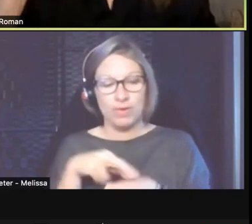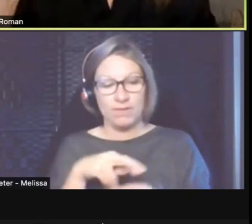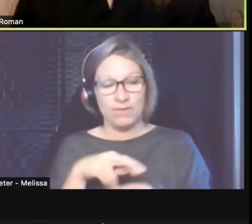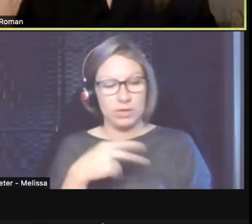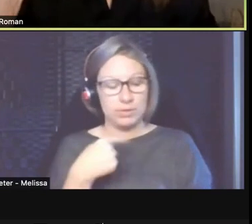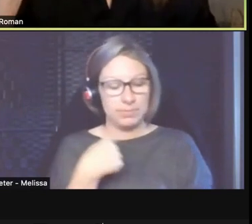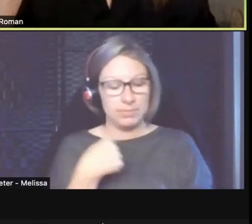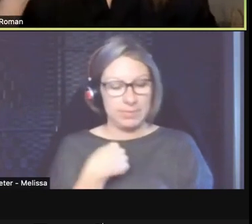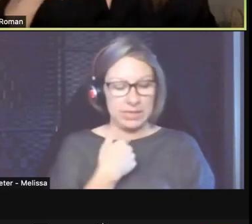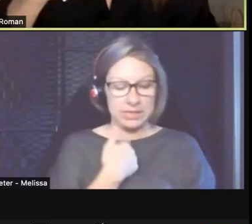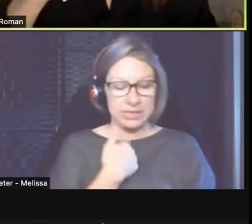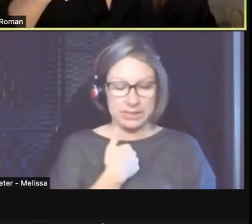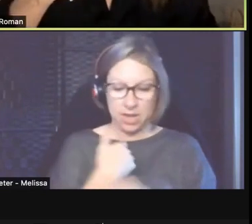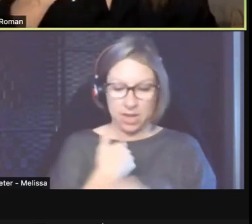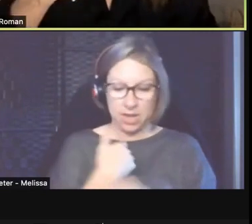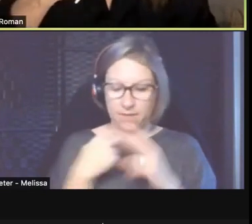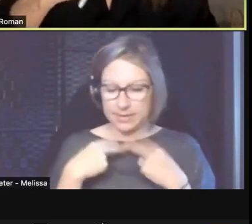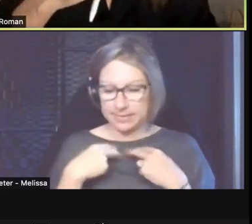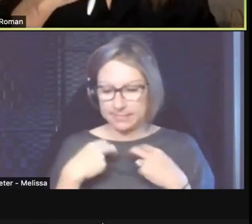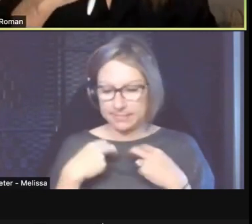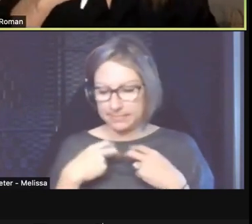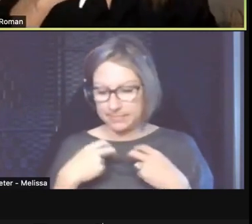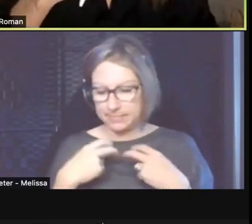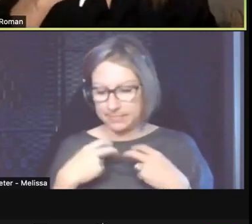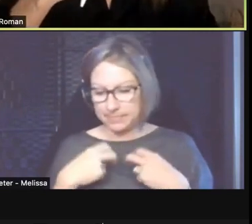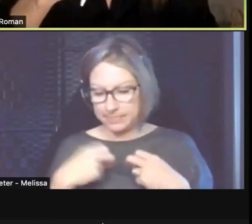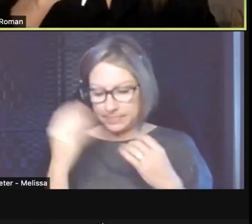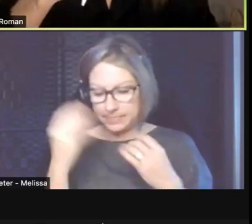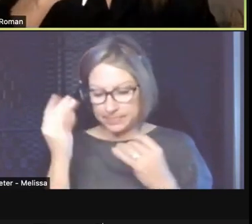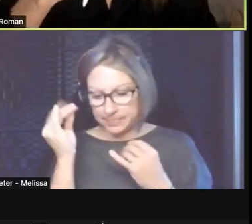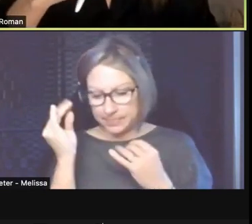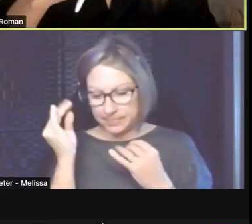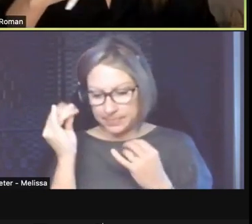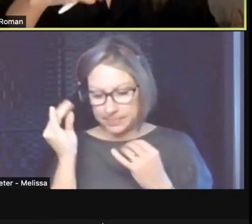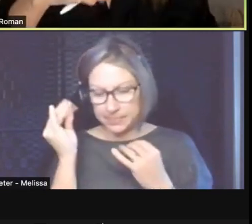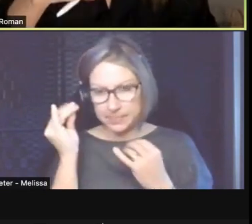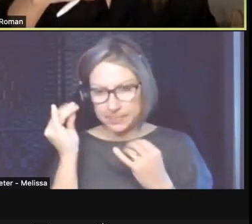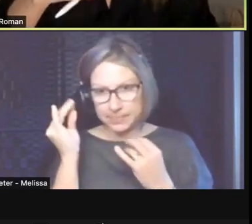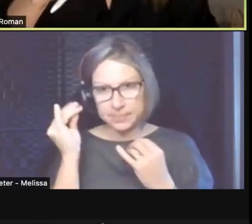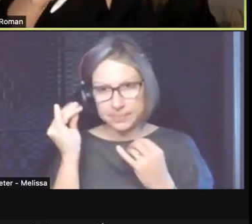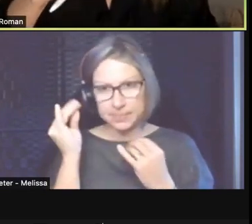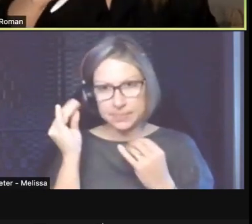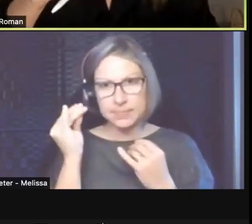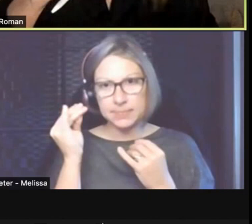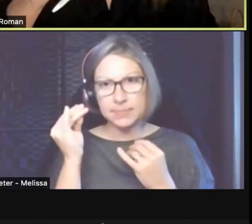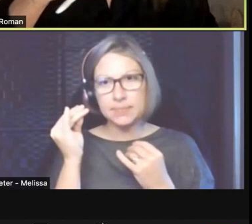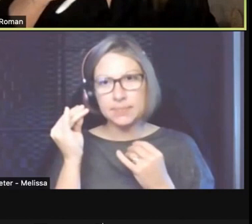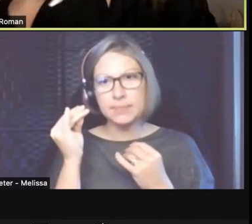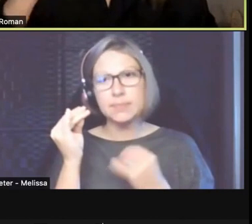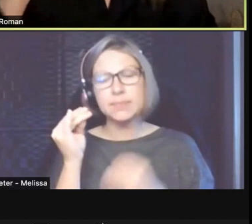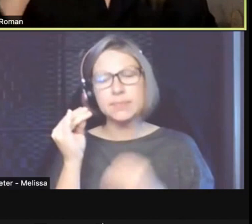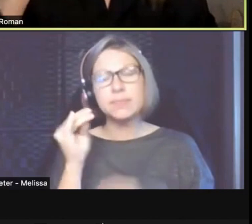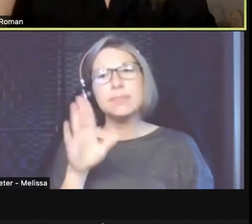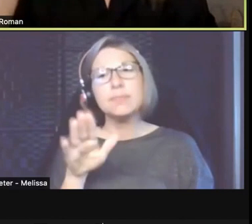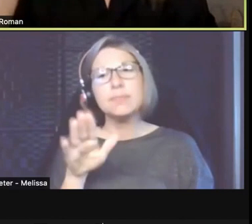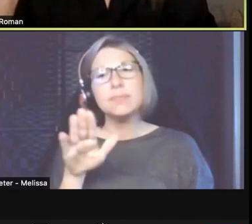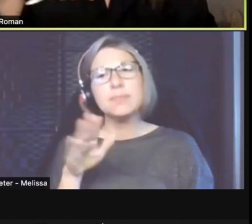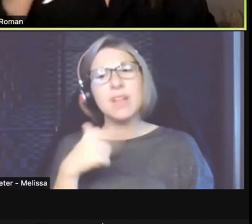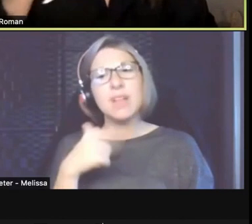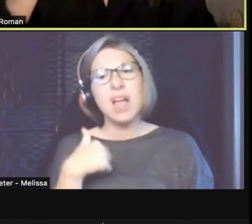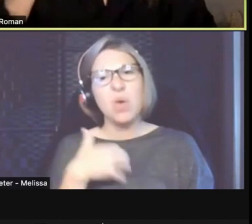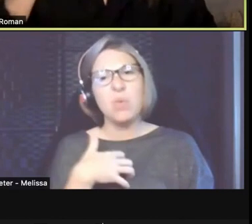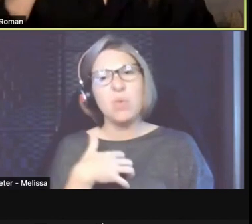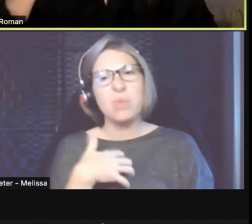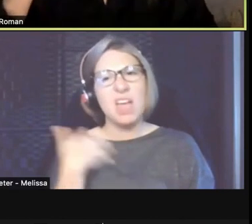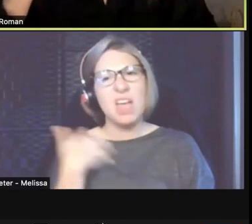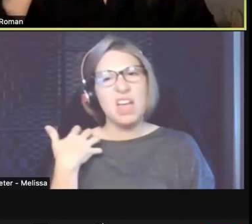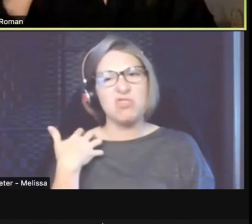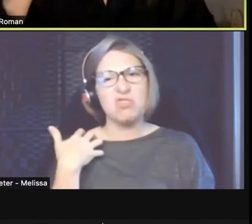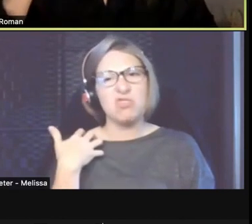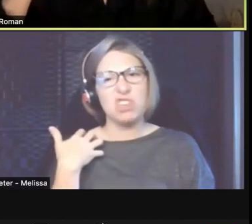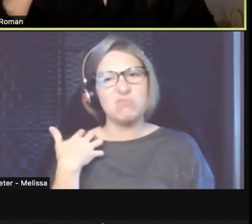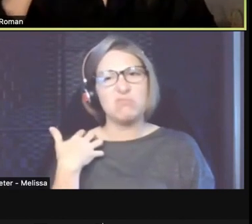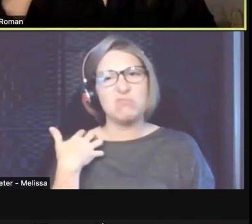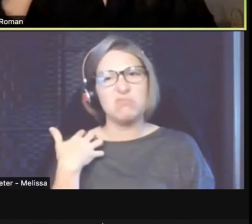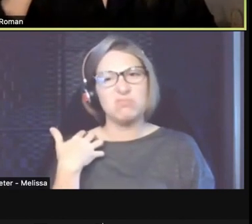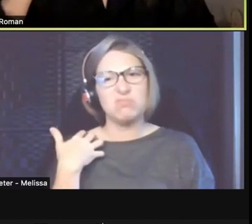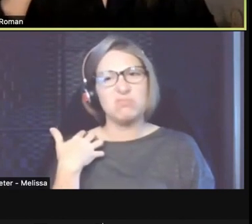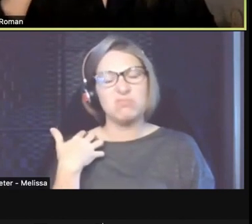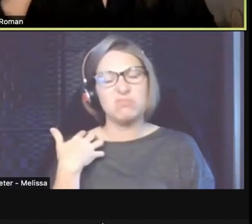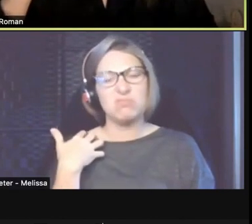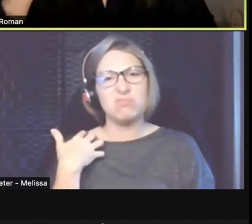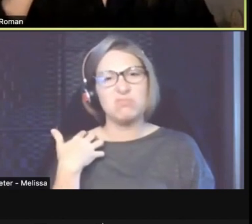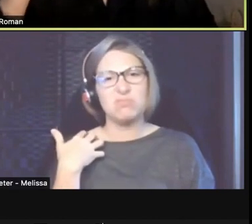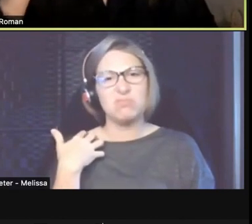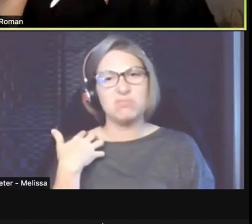Thought about it. And he said, I would be angry. And I said, bingo, I think that's